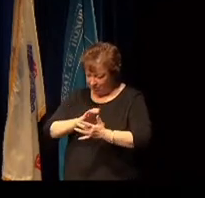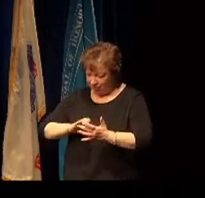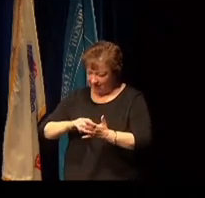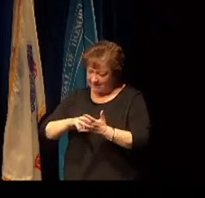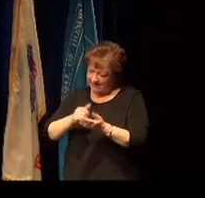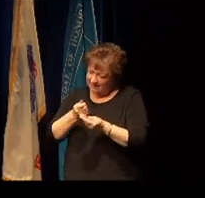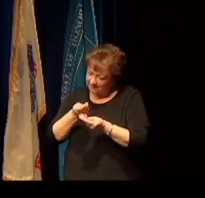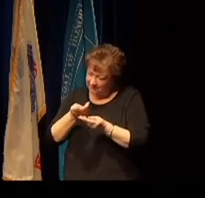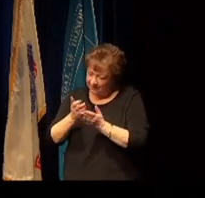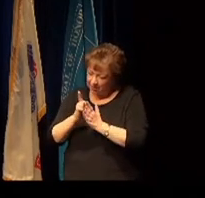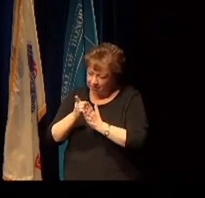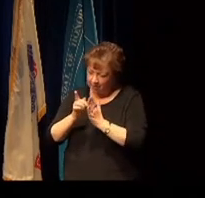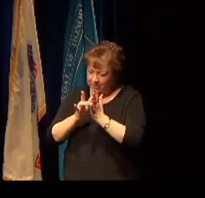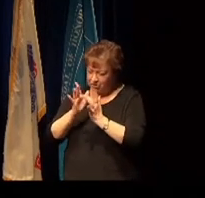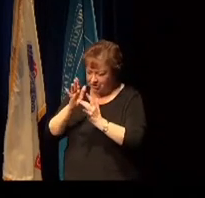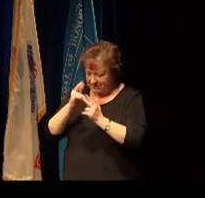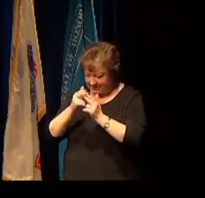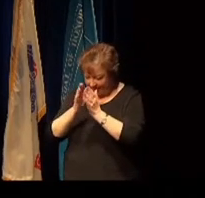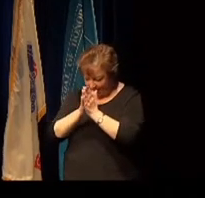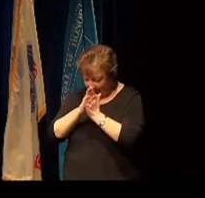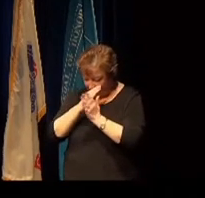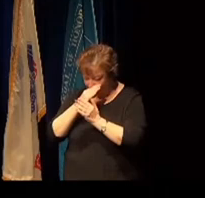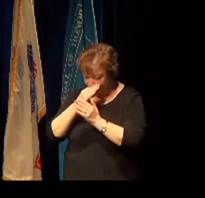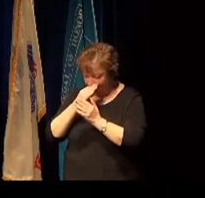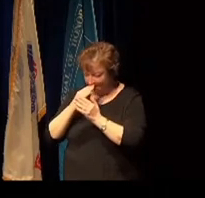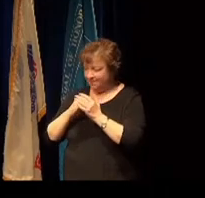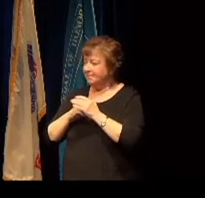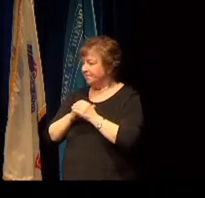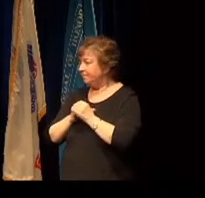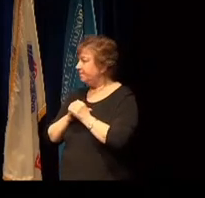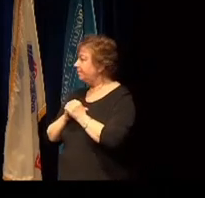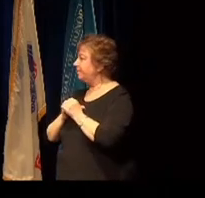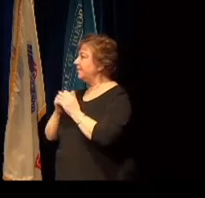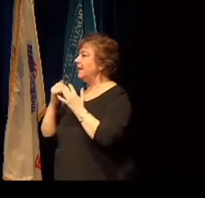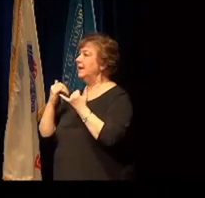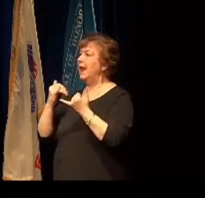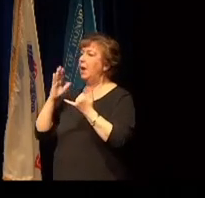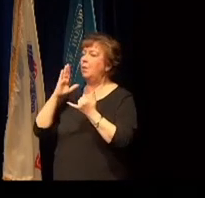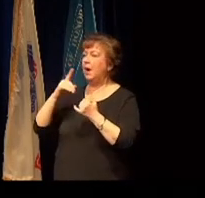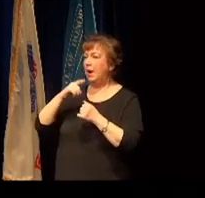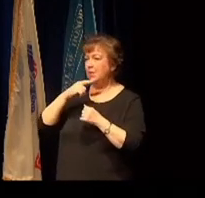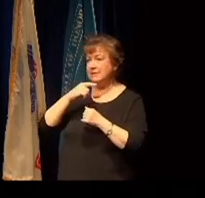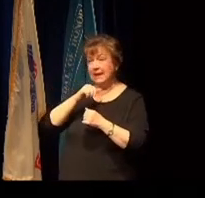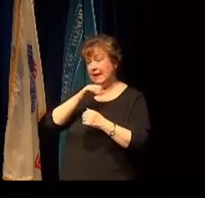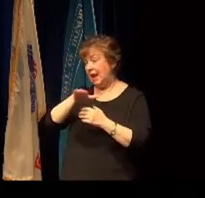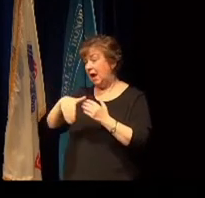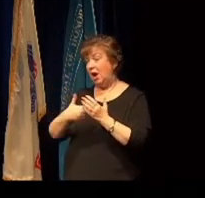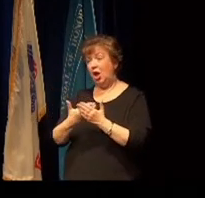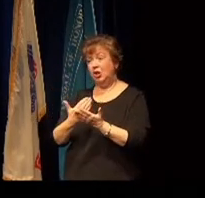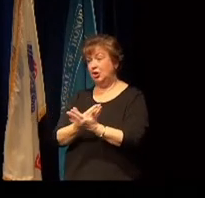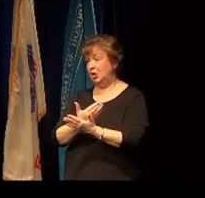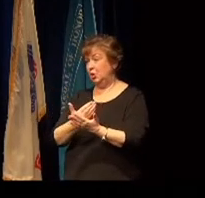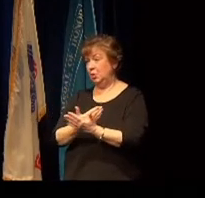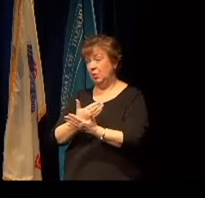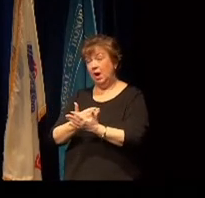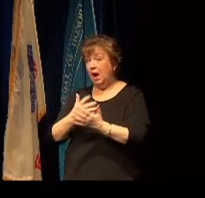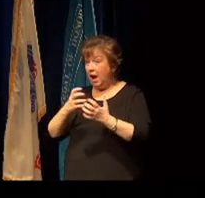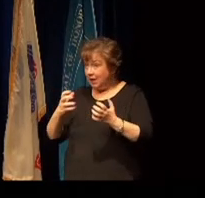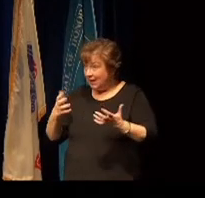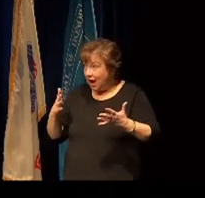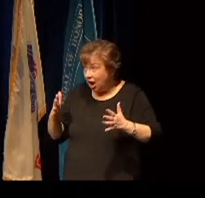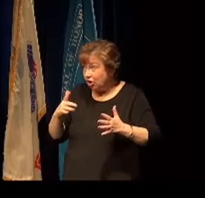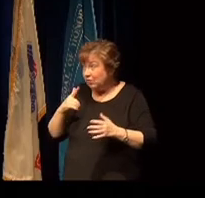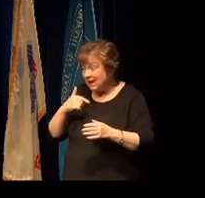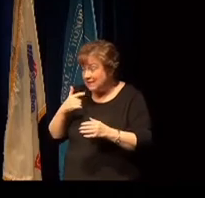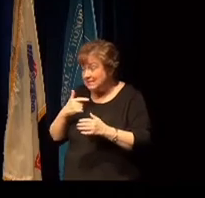we have. In Jesus' name, amen. Now, what I'm going to say is not all brand new. Much has been said. In fact,